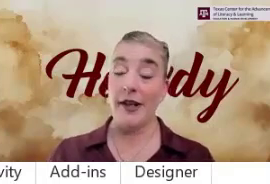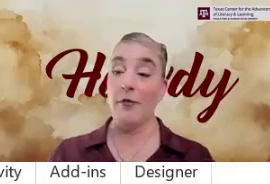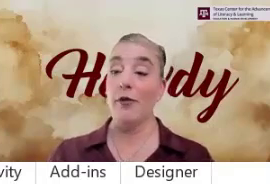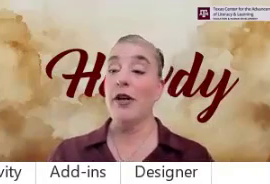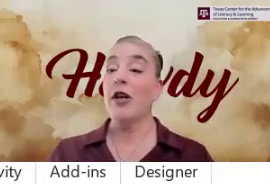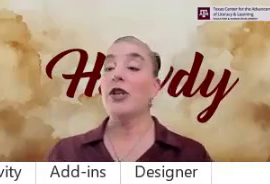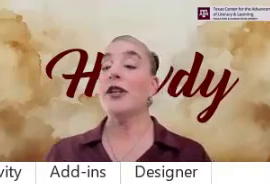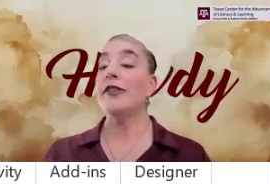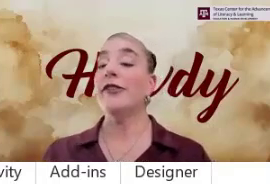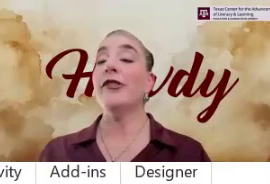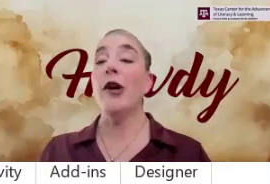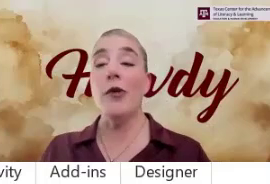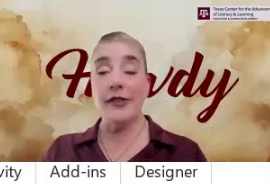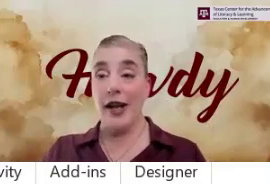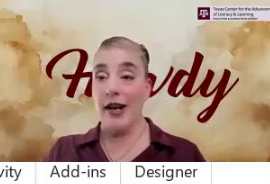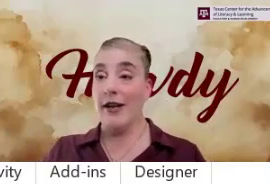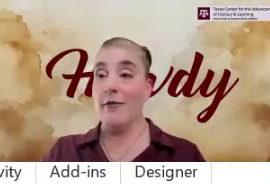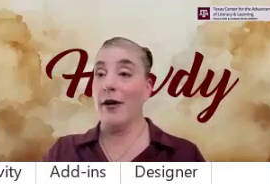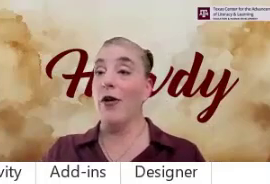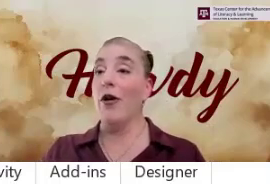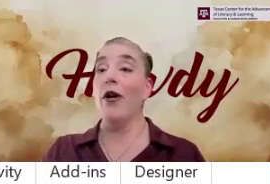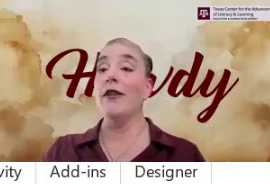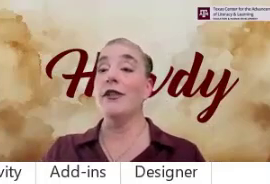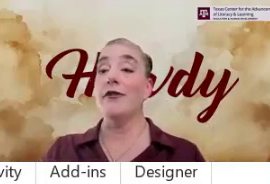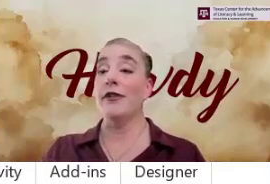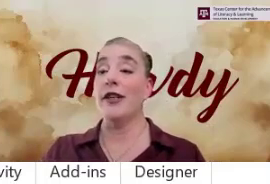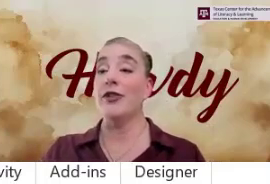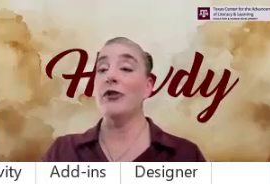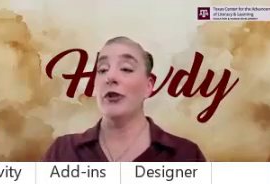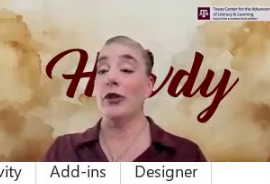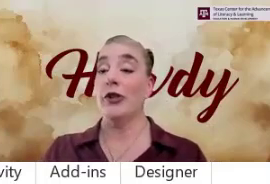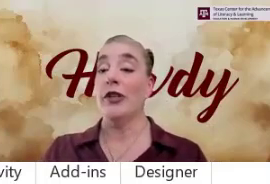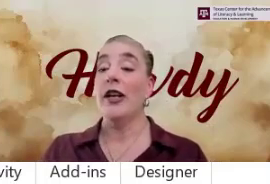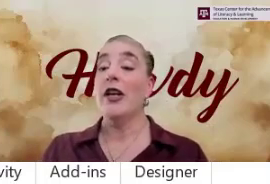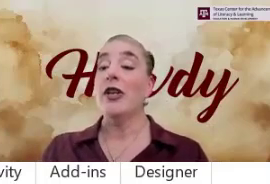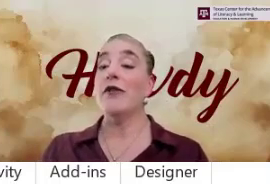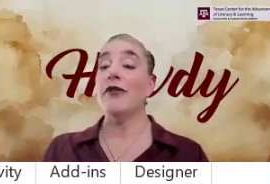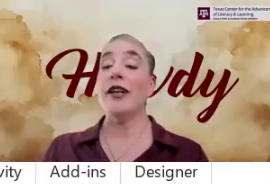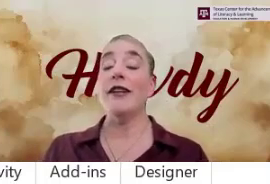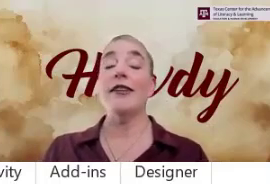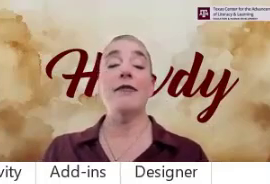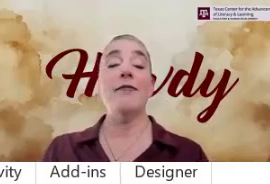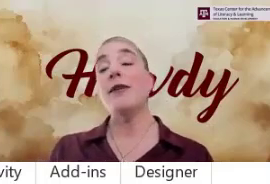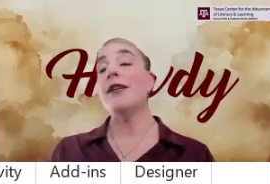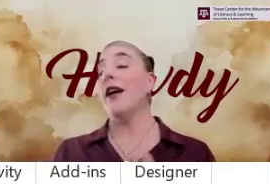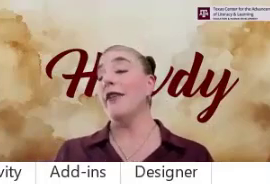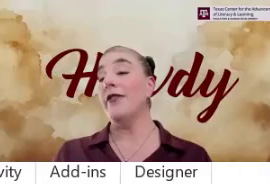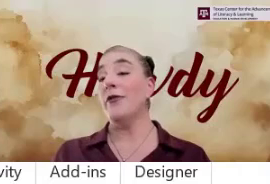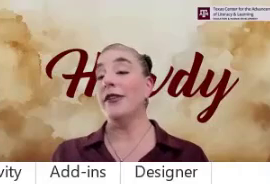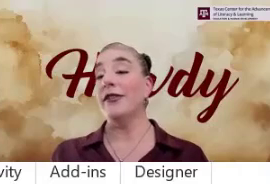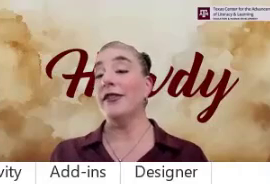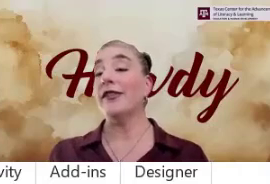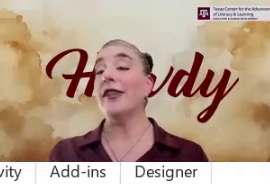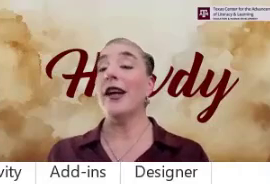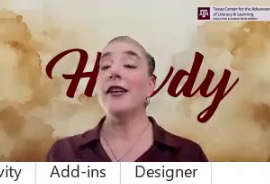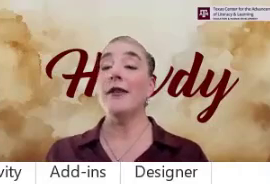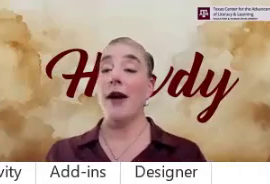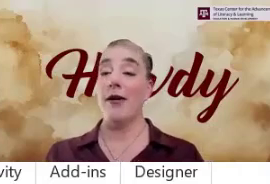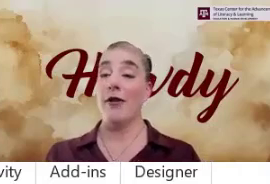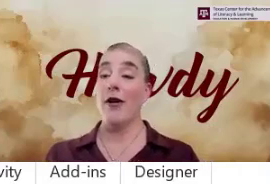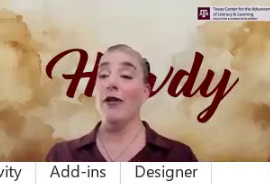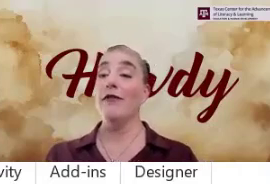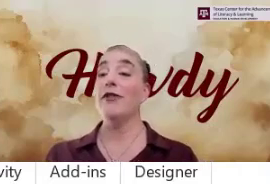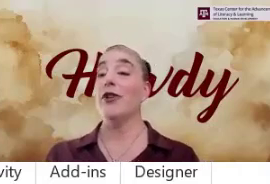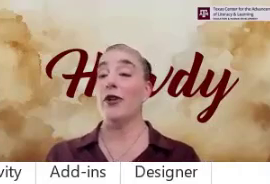myself as an example. You get so excited about all the different things you learn. you forget that maybe not everyone is as